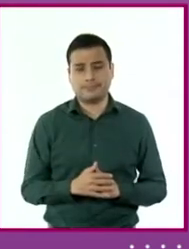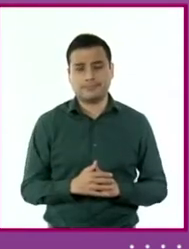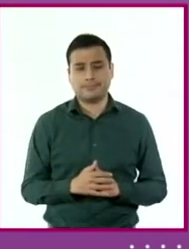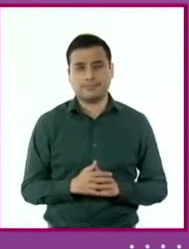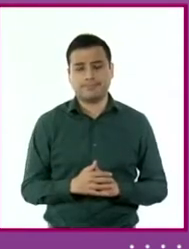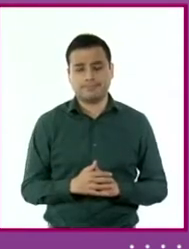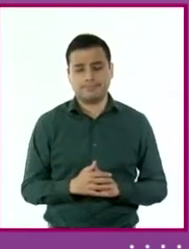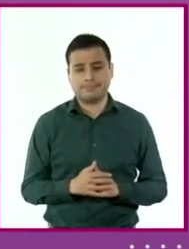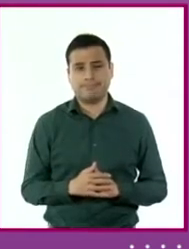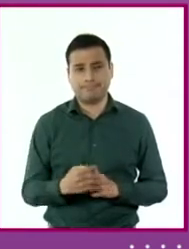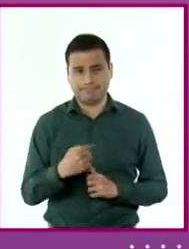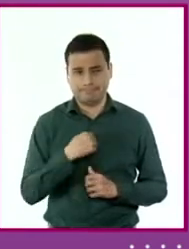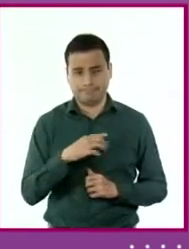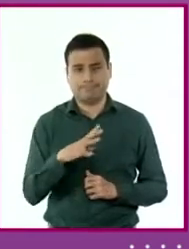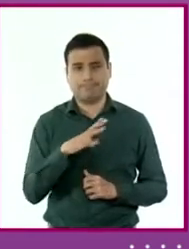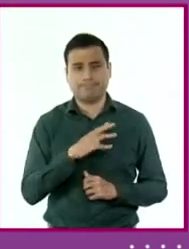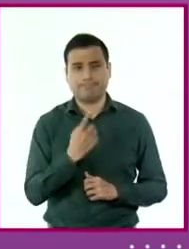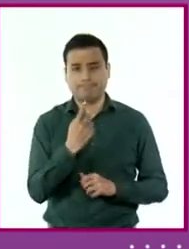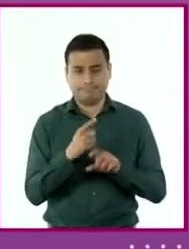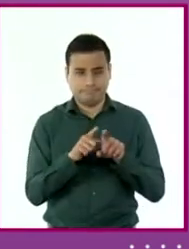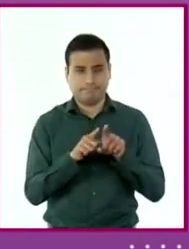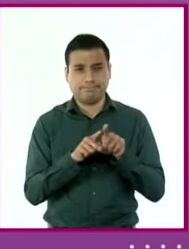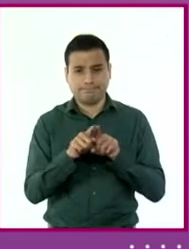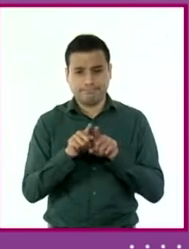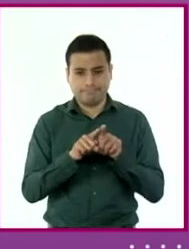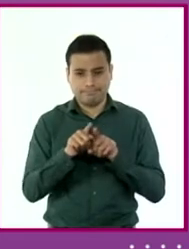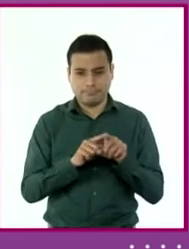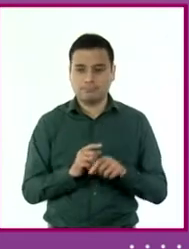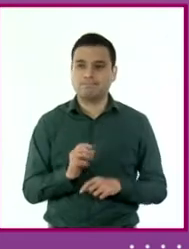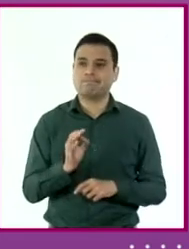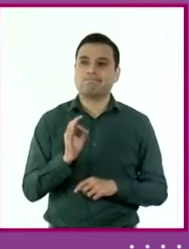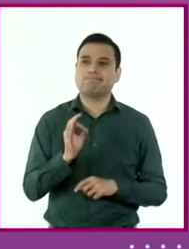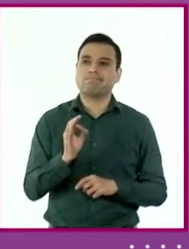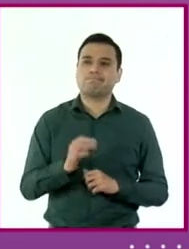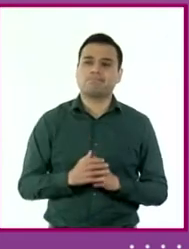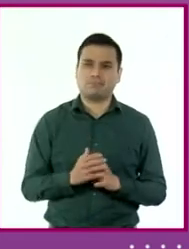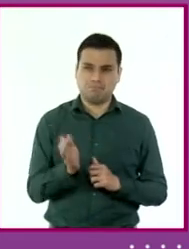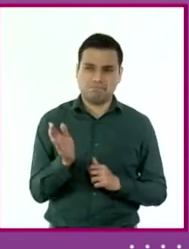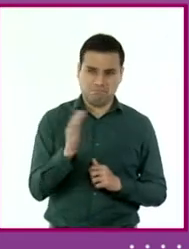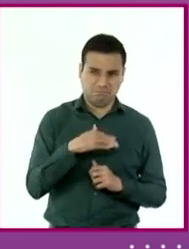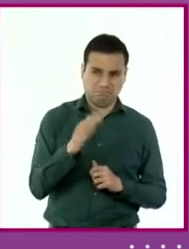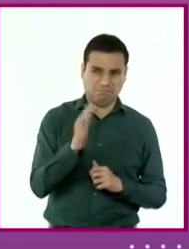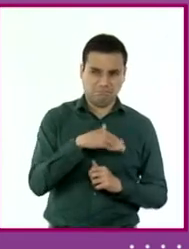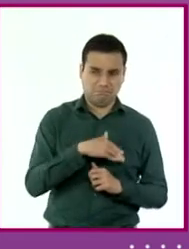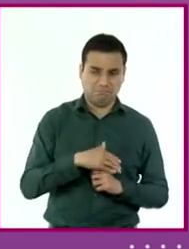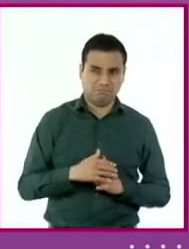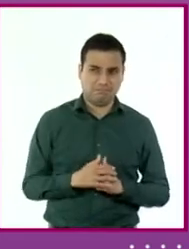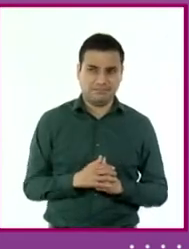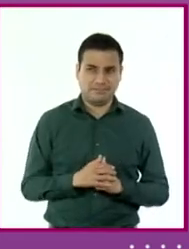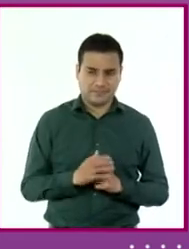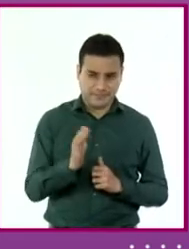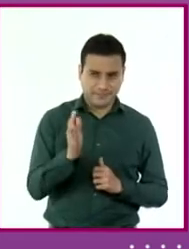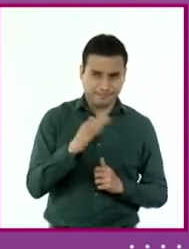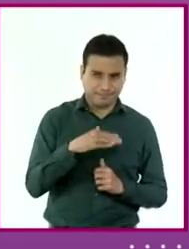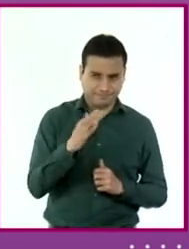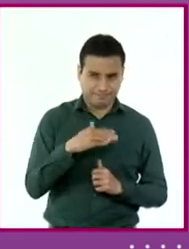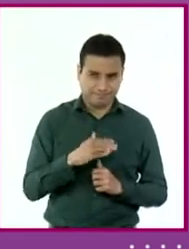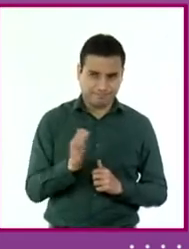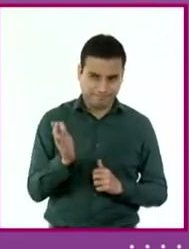have one brother. I see. Come, this way,